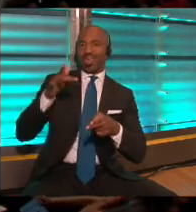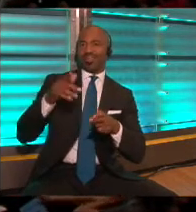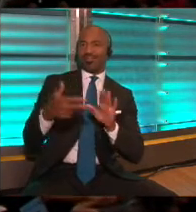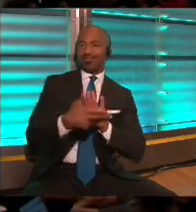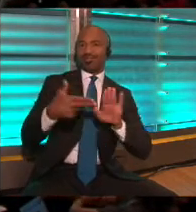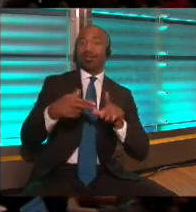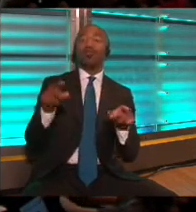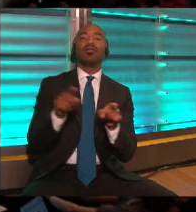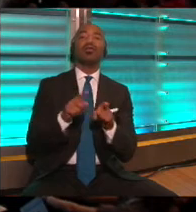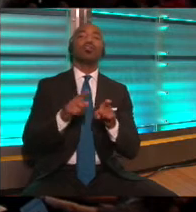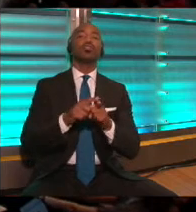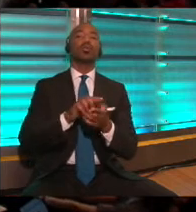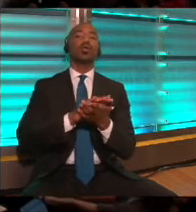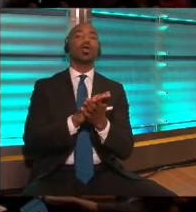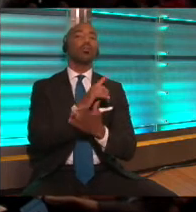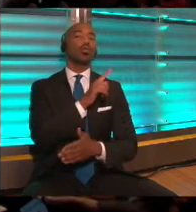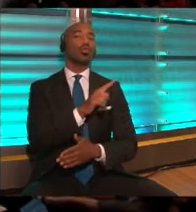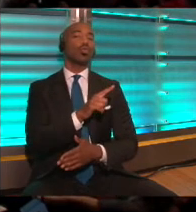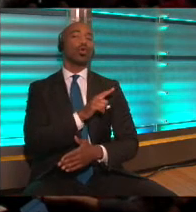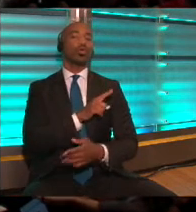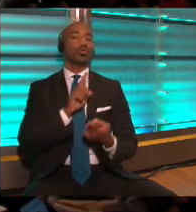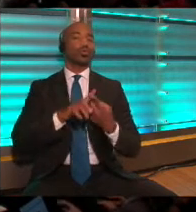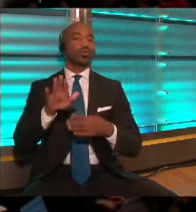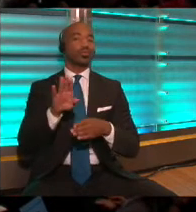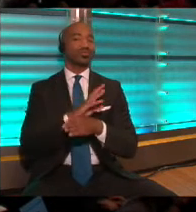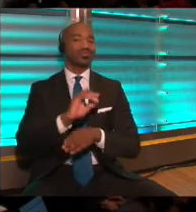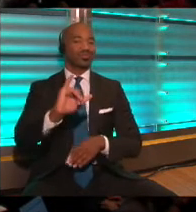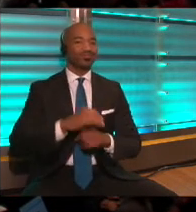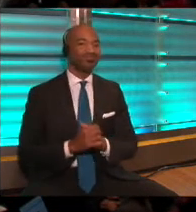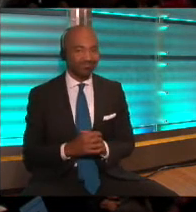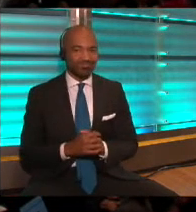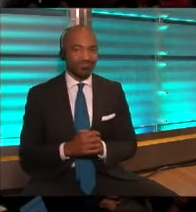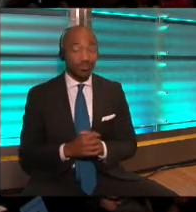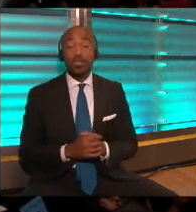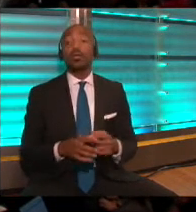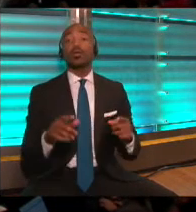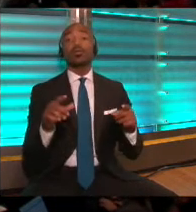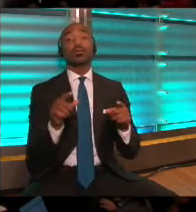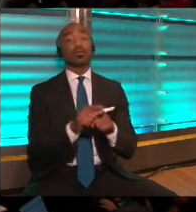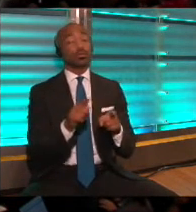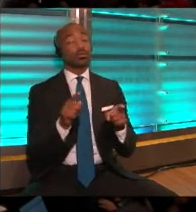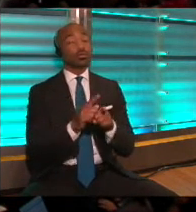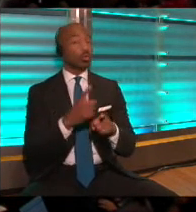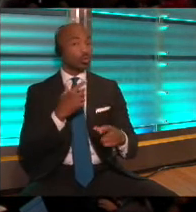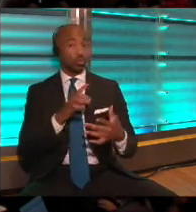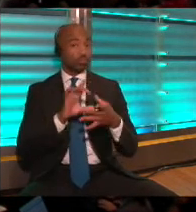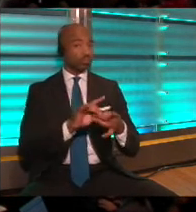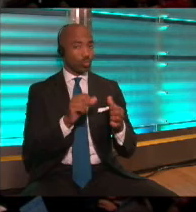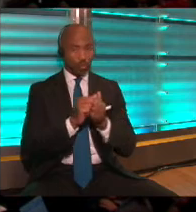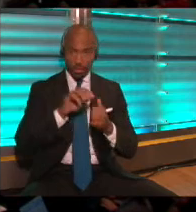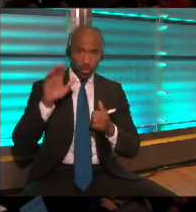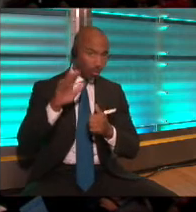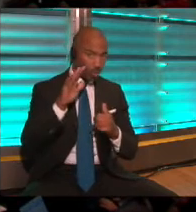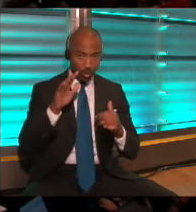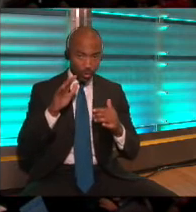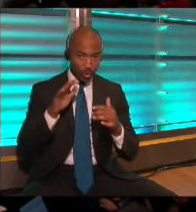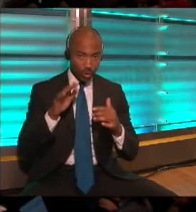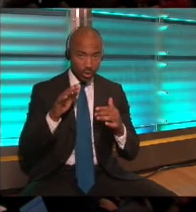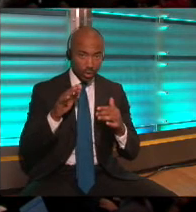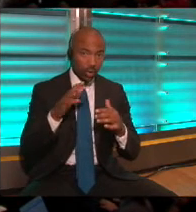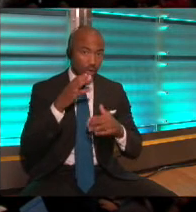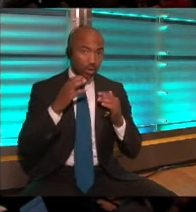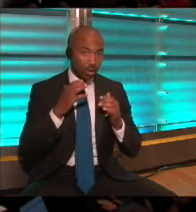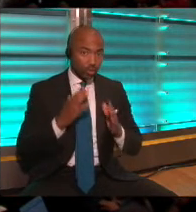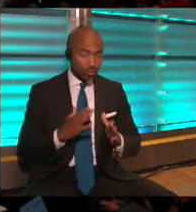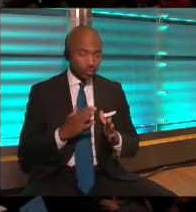also build a loyal relationship. And in addition to connecting with your customers, I think as a